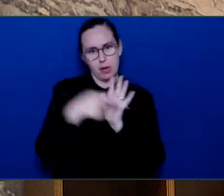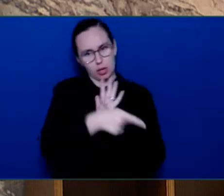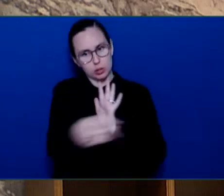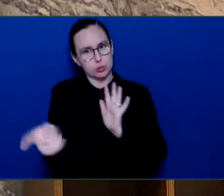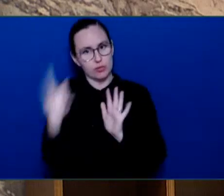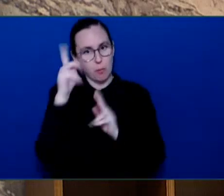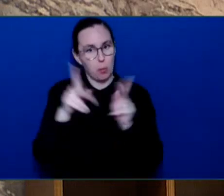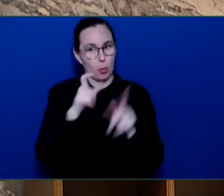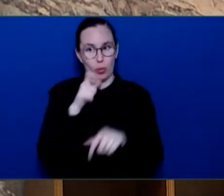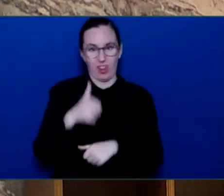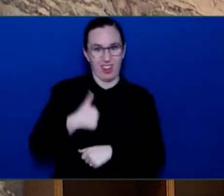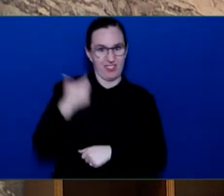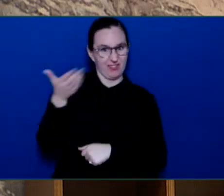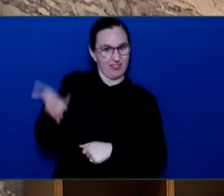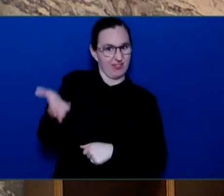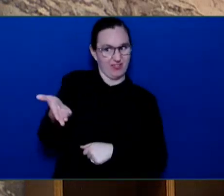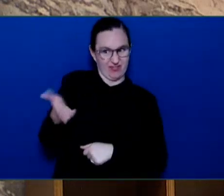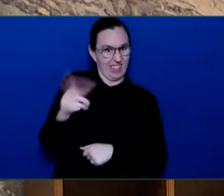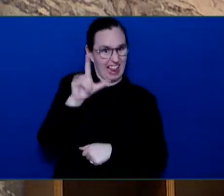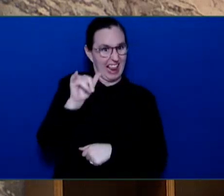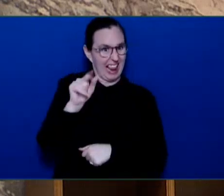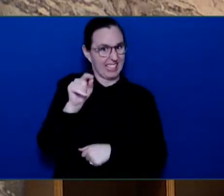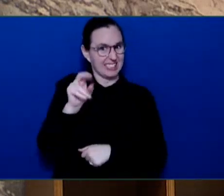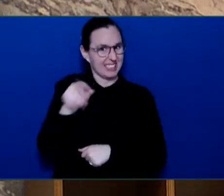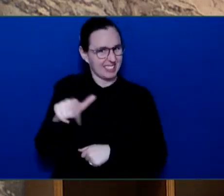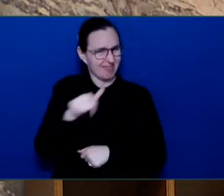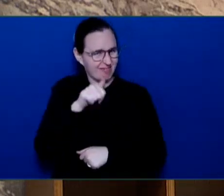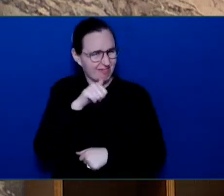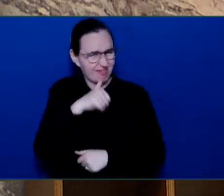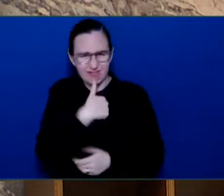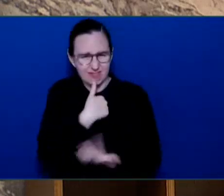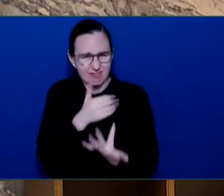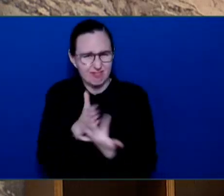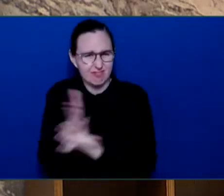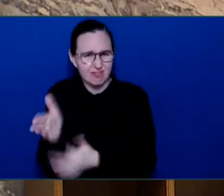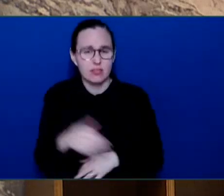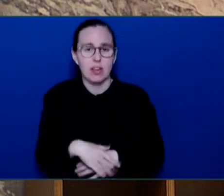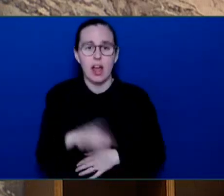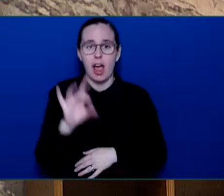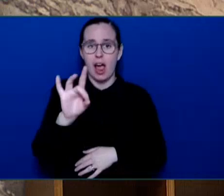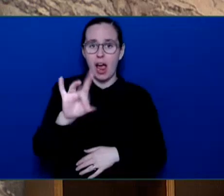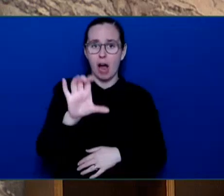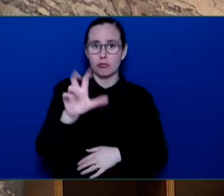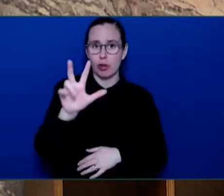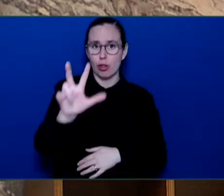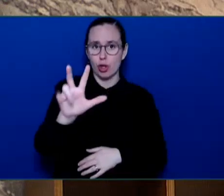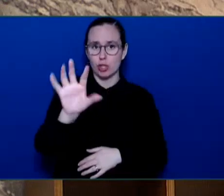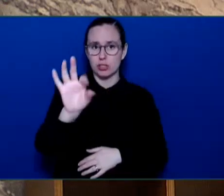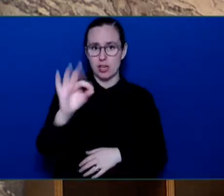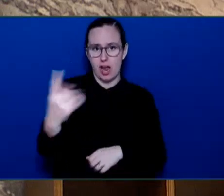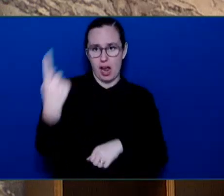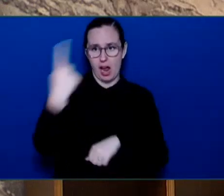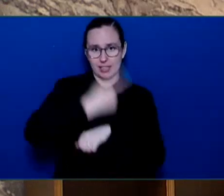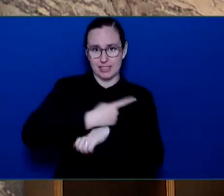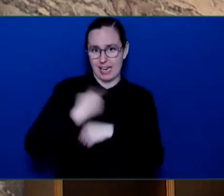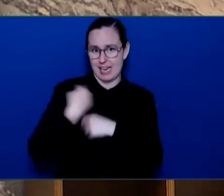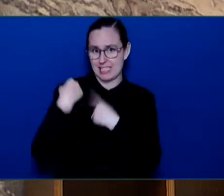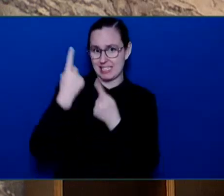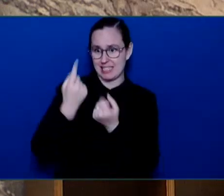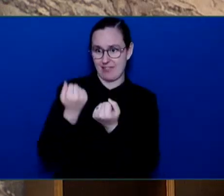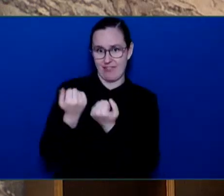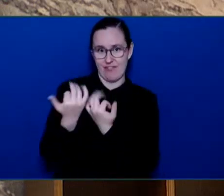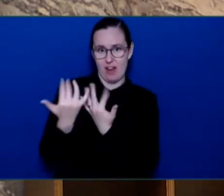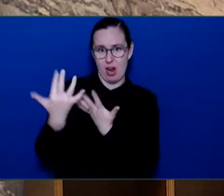days since the village burned down, and not a single person from the village has moved back home, let alone rebuilt their home or